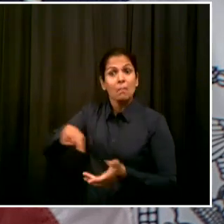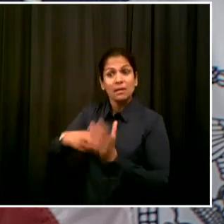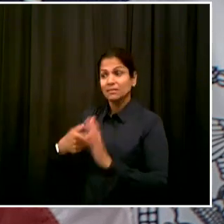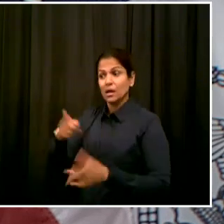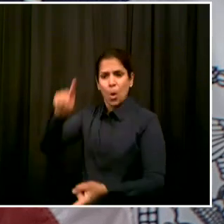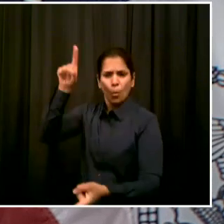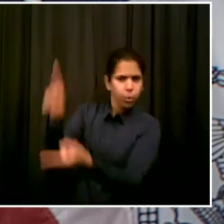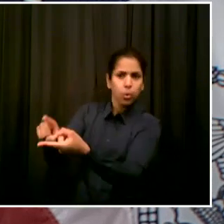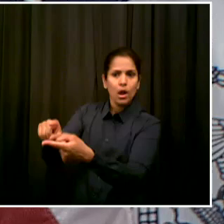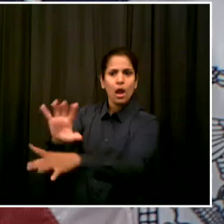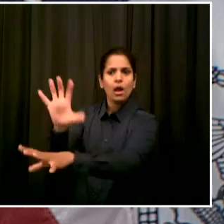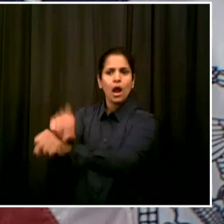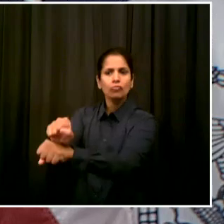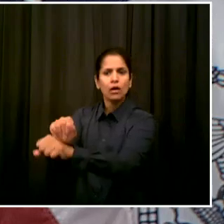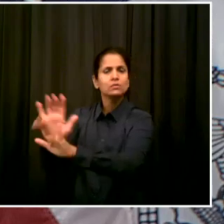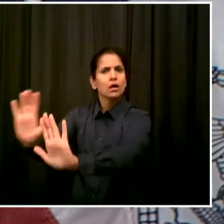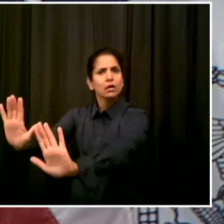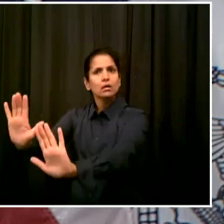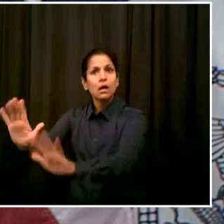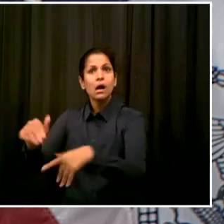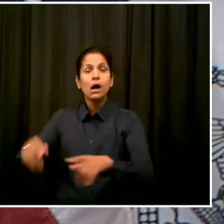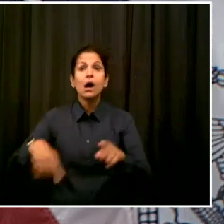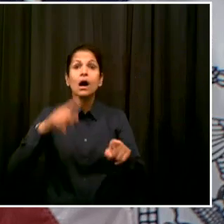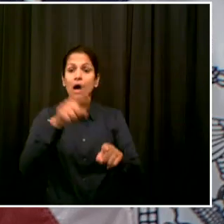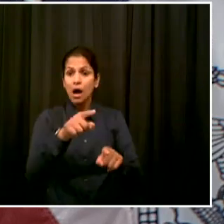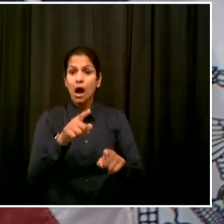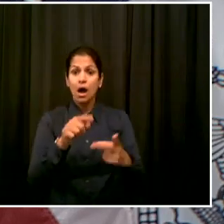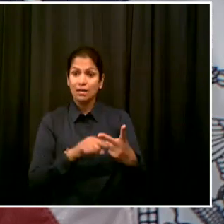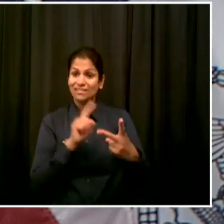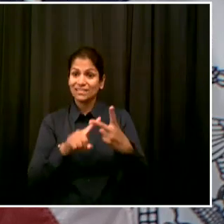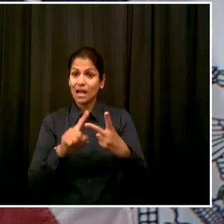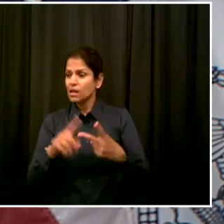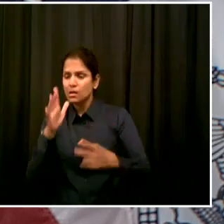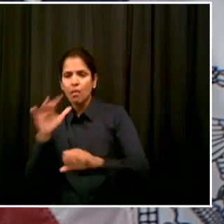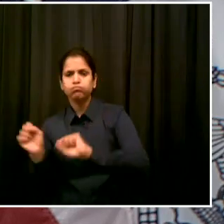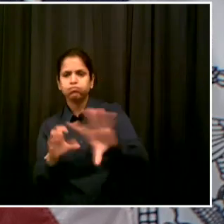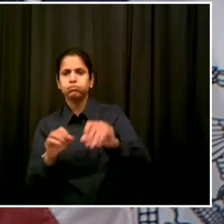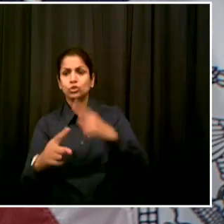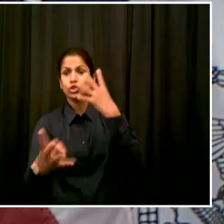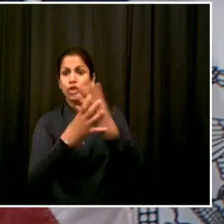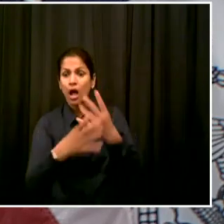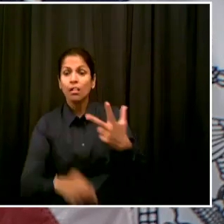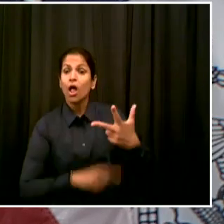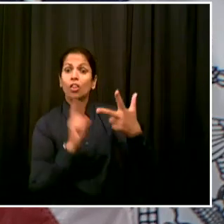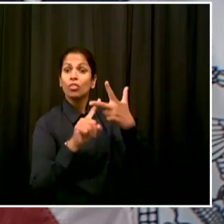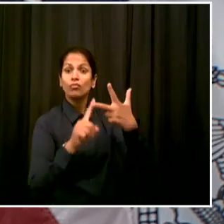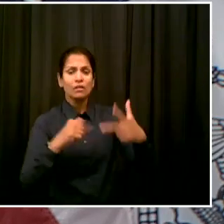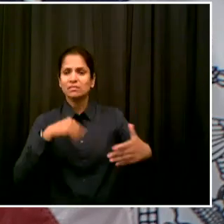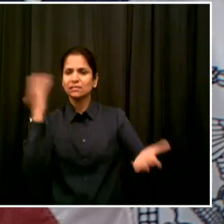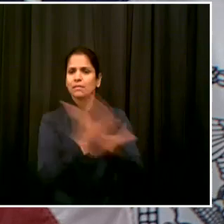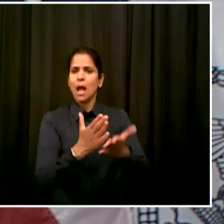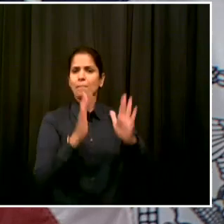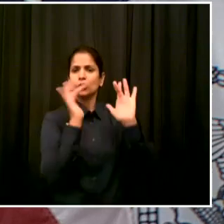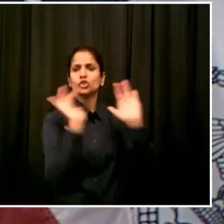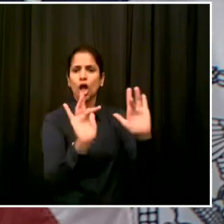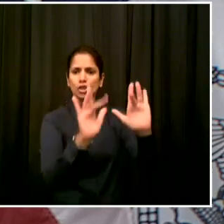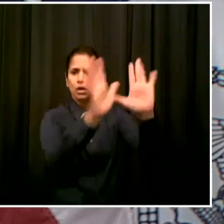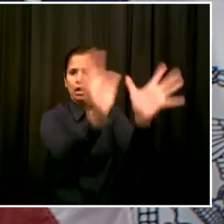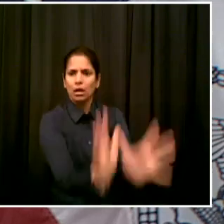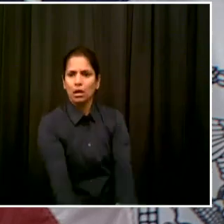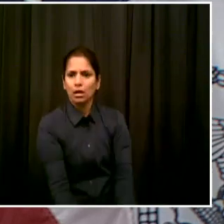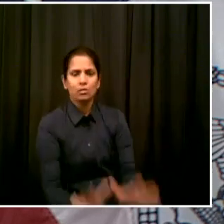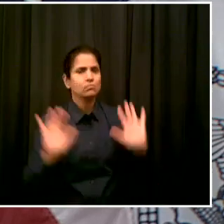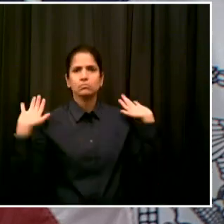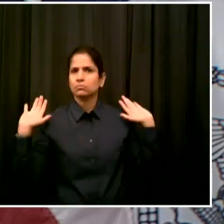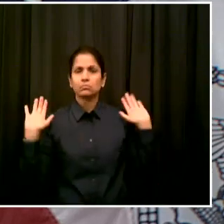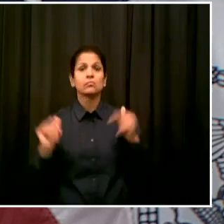body cameras on all patrol officers, de-escalation training for every member of the police force, implicit bias training. You know, there's so